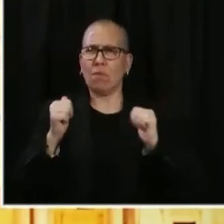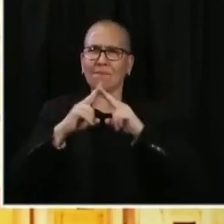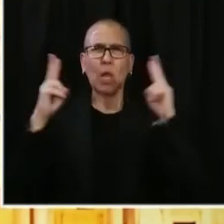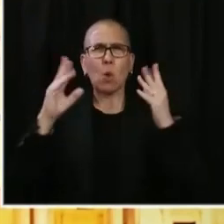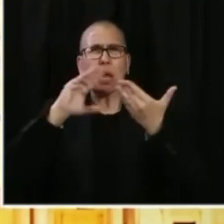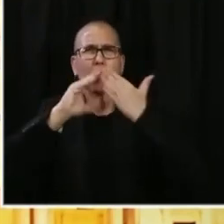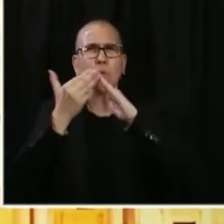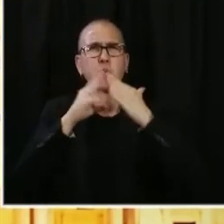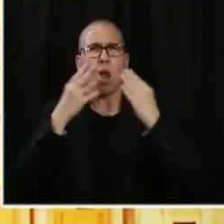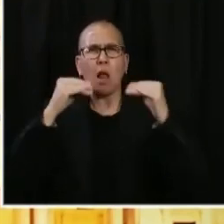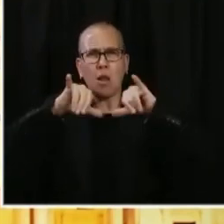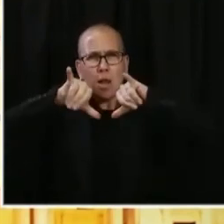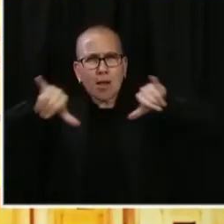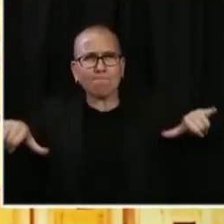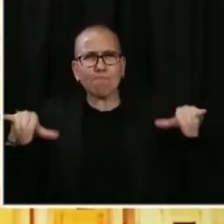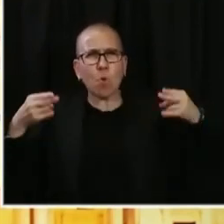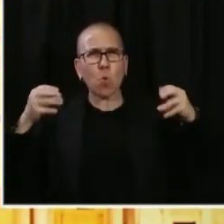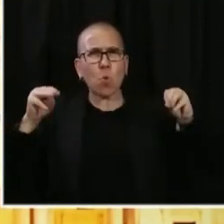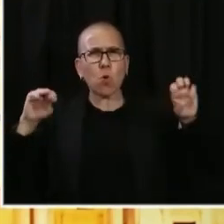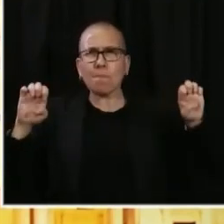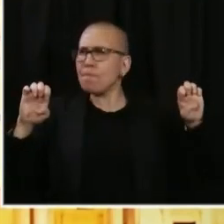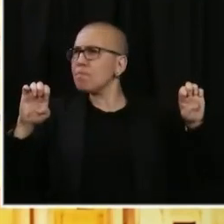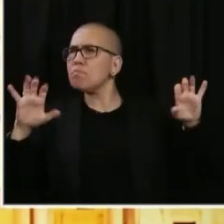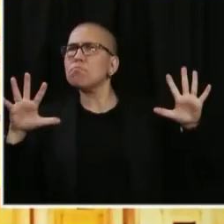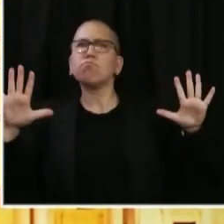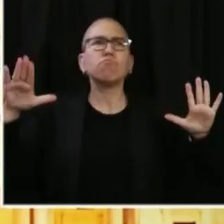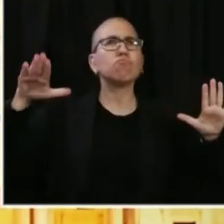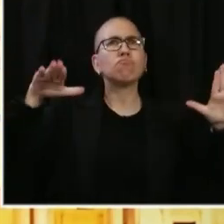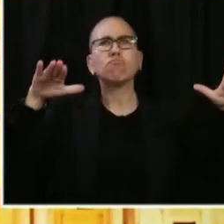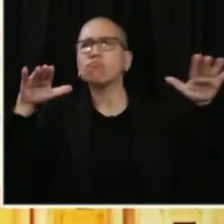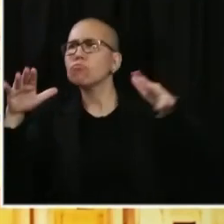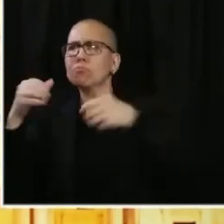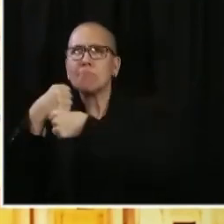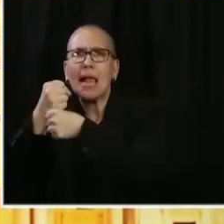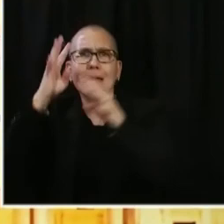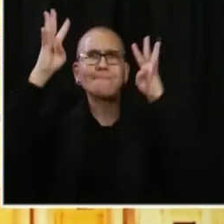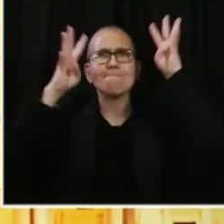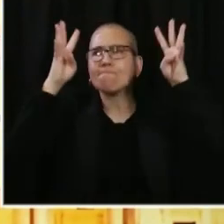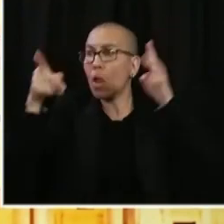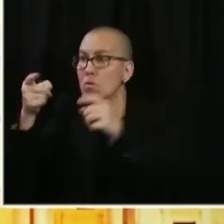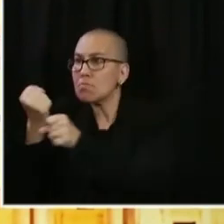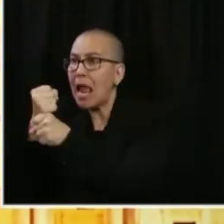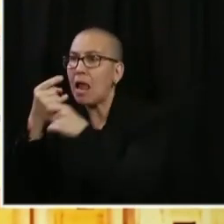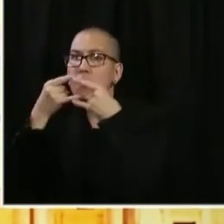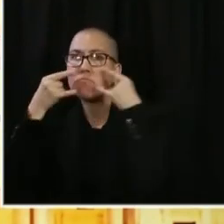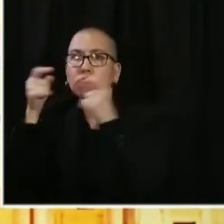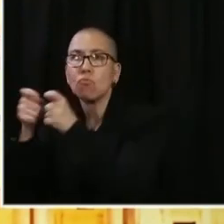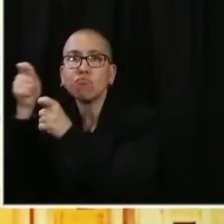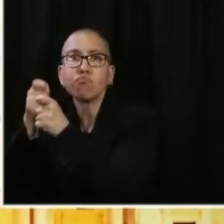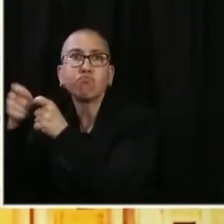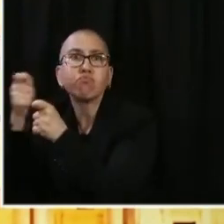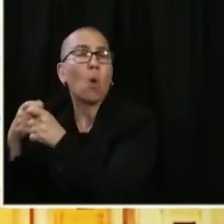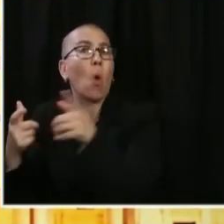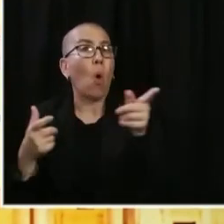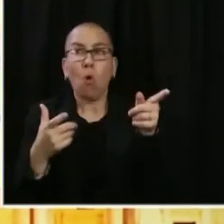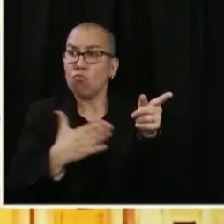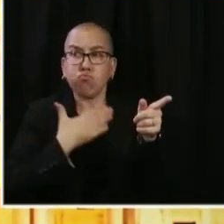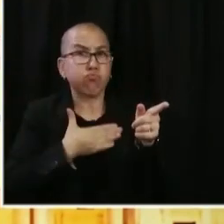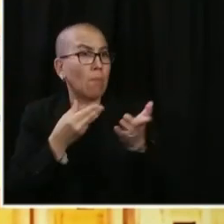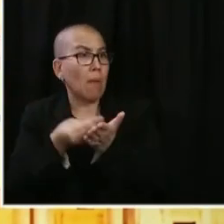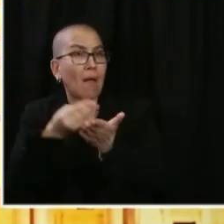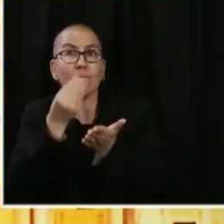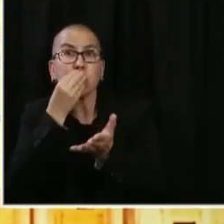out to those in need. Whether it's by sewing and donating face masks, or contributing food to a food bank, or practicing